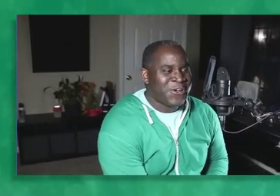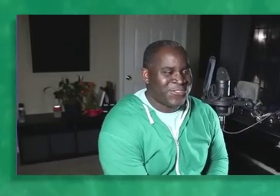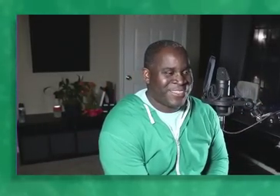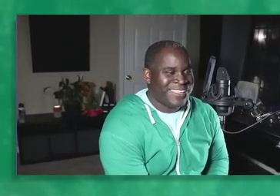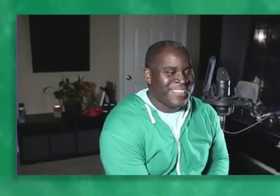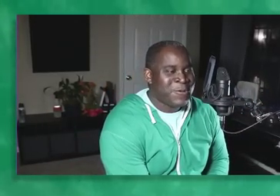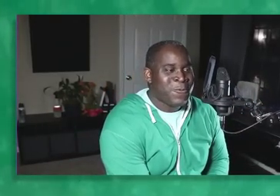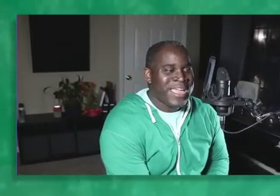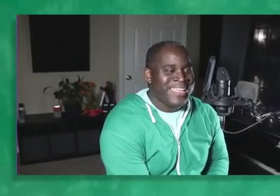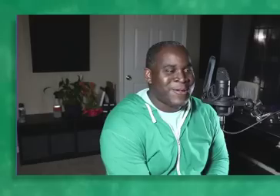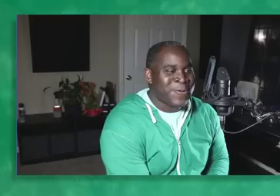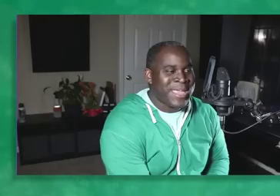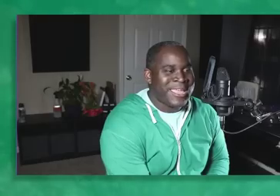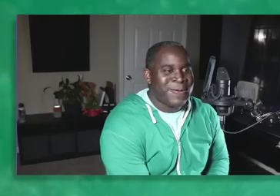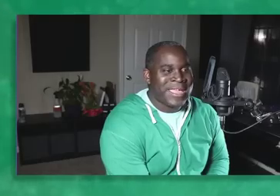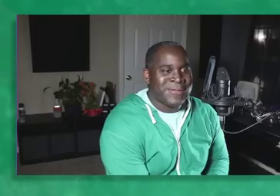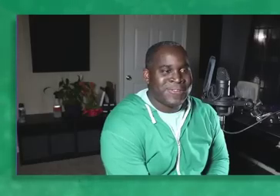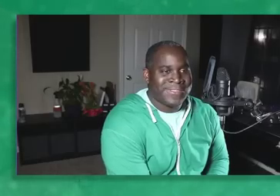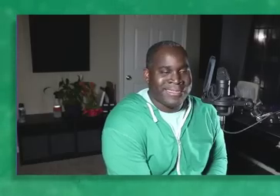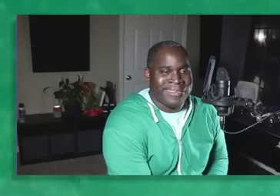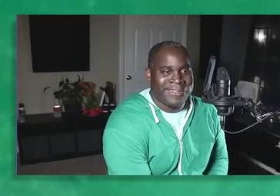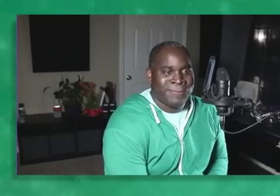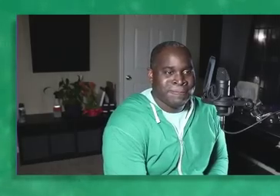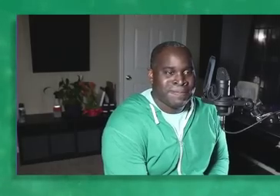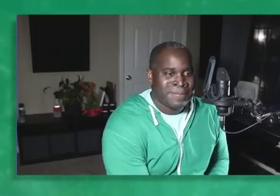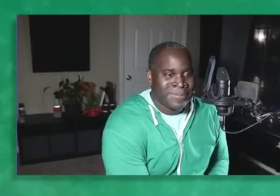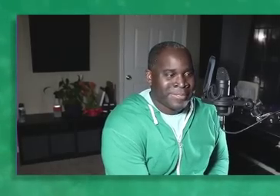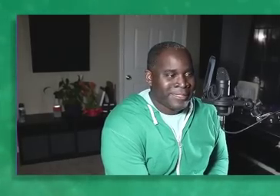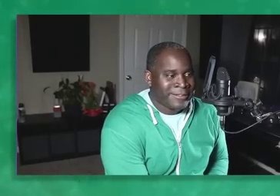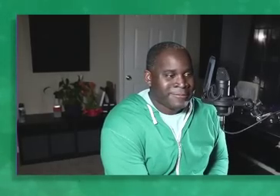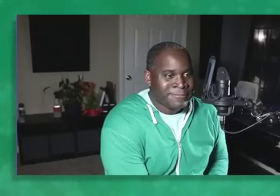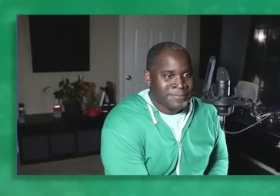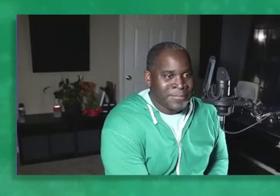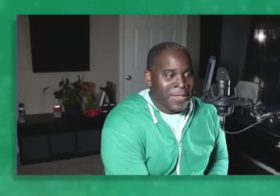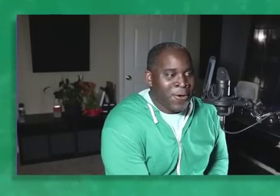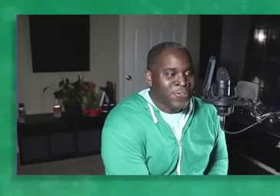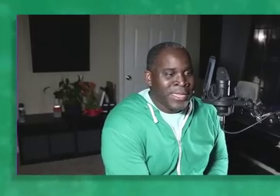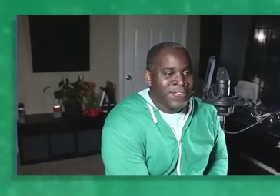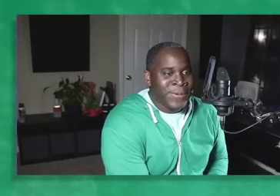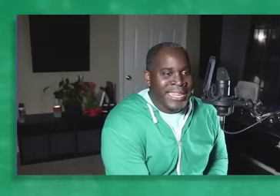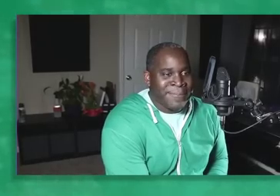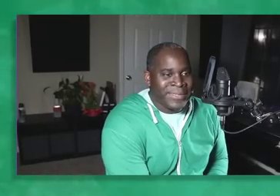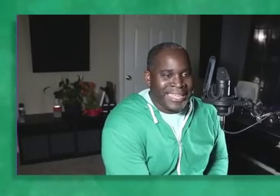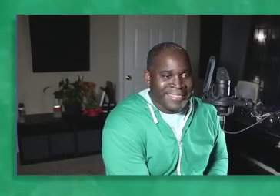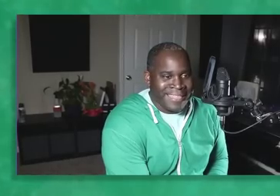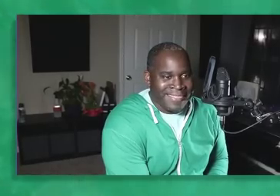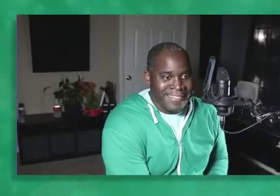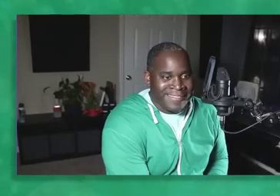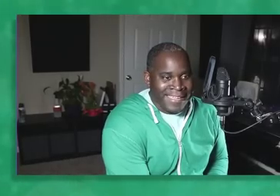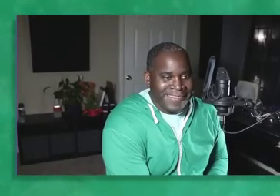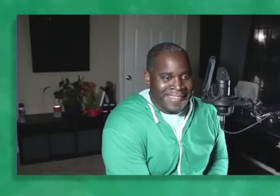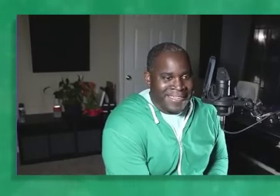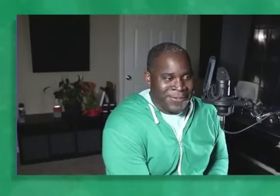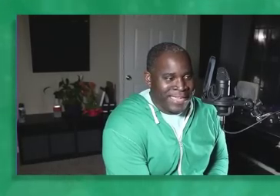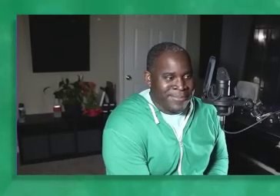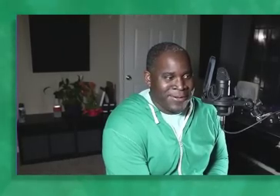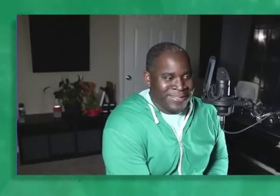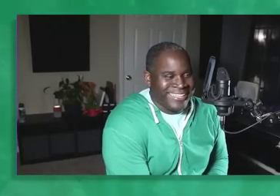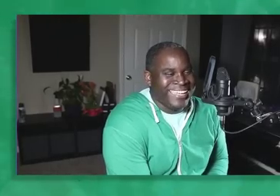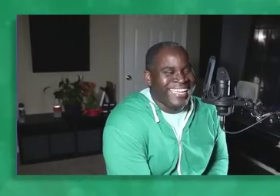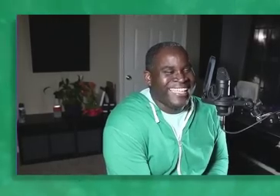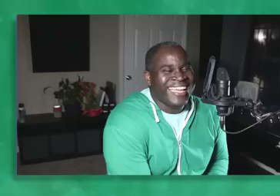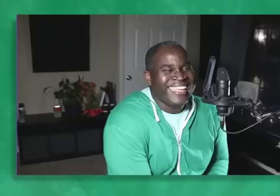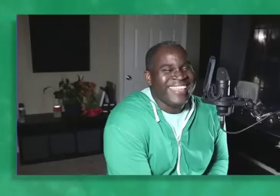the worst. Great use of sighting here. Also, he's reading it, but, like, I think the text is on the other side,